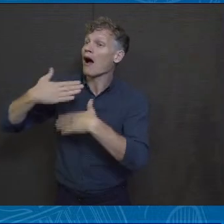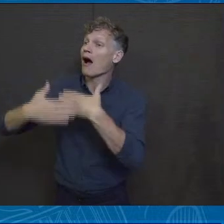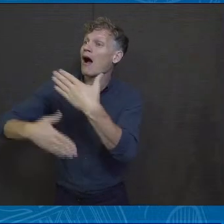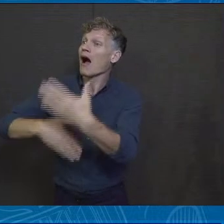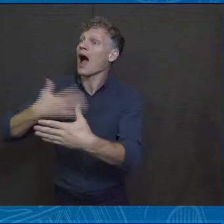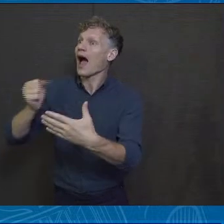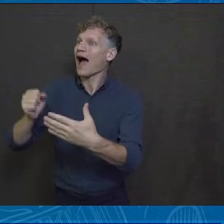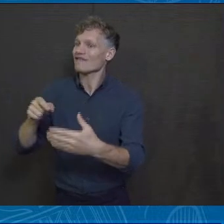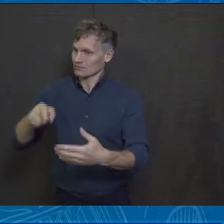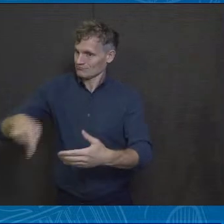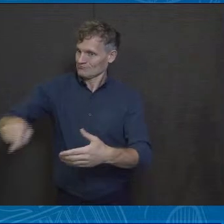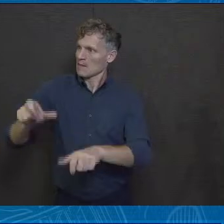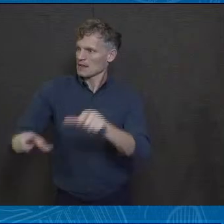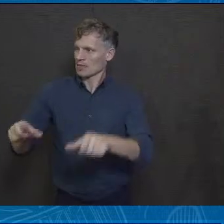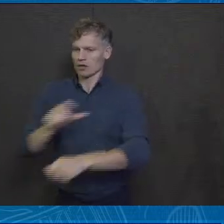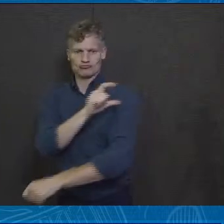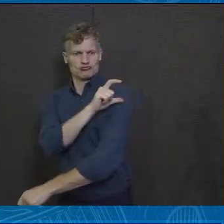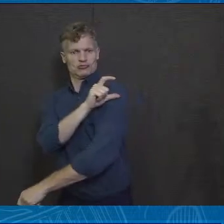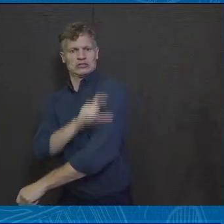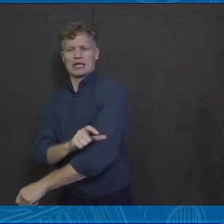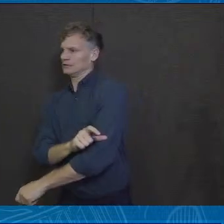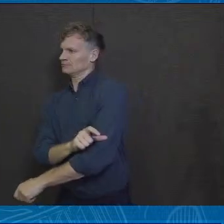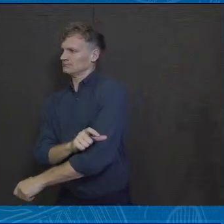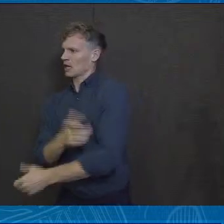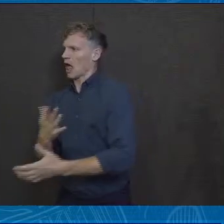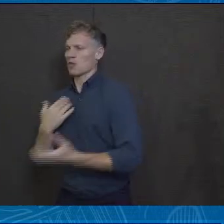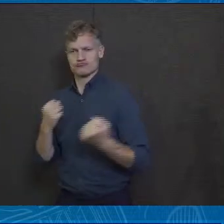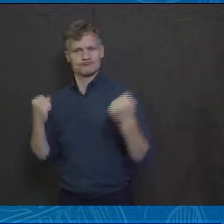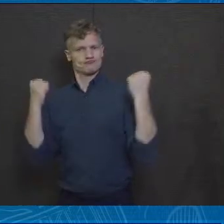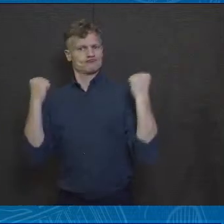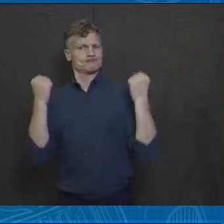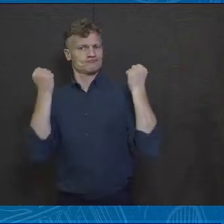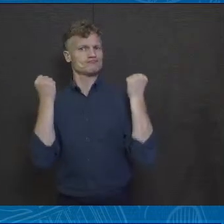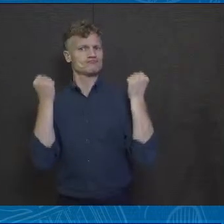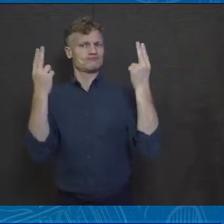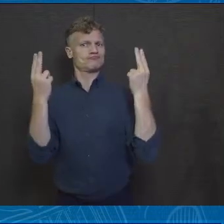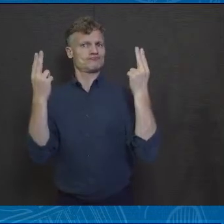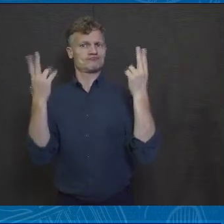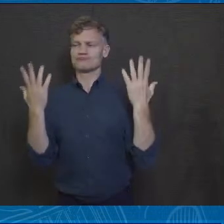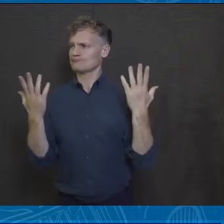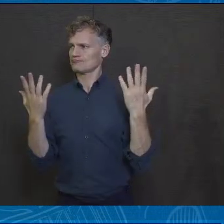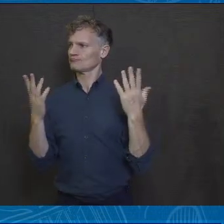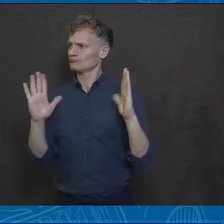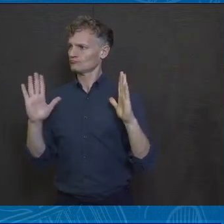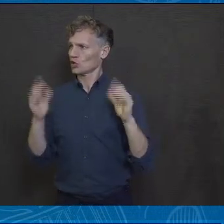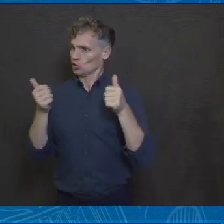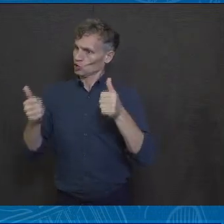ensure their area is safe from another slope failures that could lead to worse calamities.